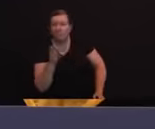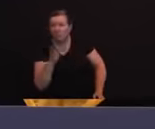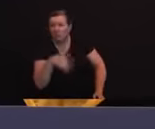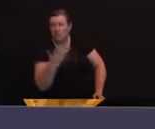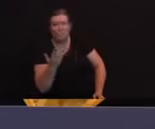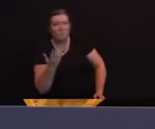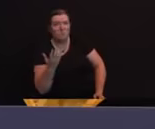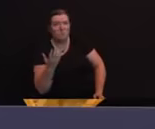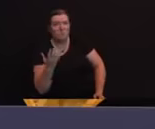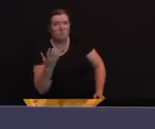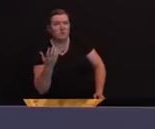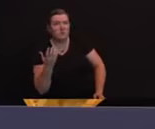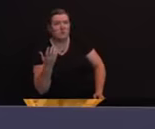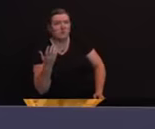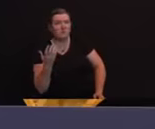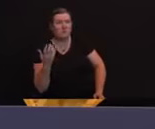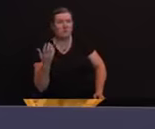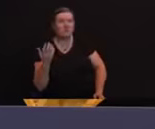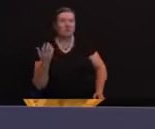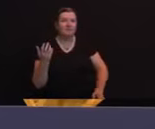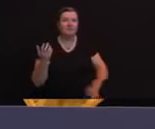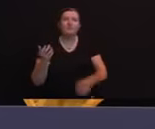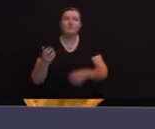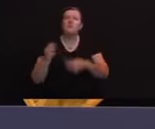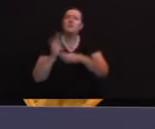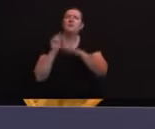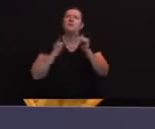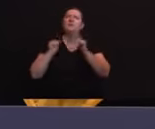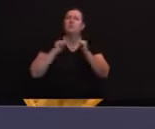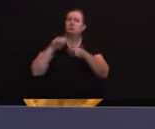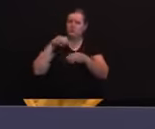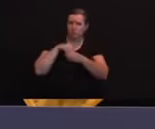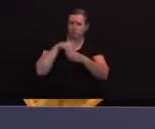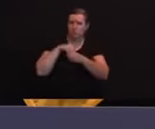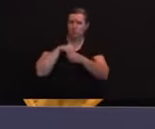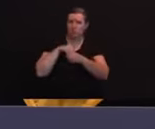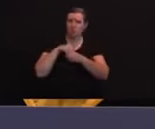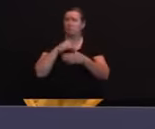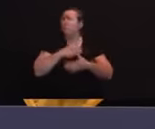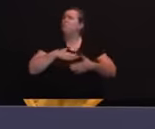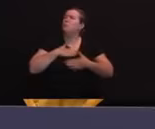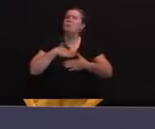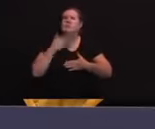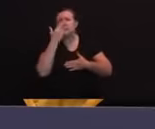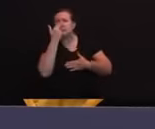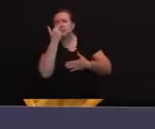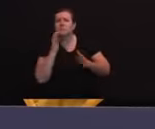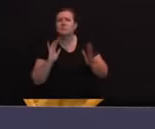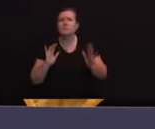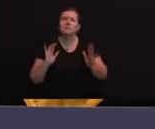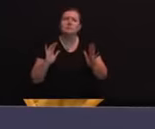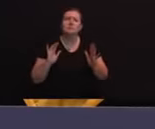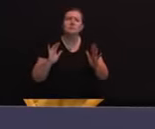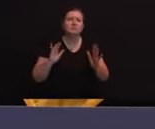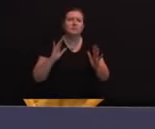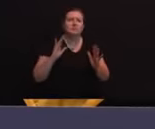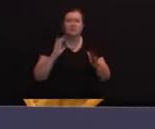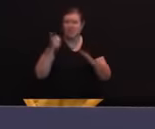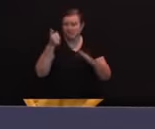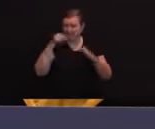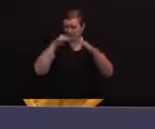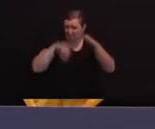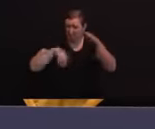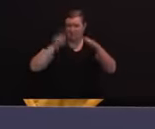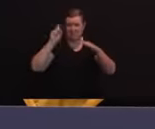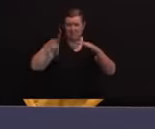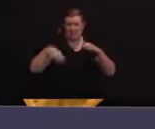about movie theaters and indoor amusement venues? Are they affected 10 or less indoors or not?